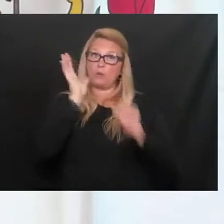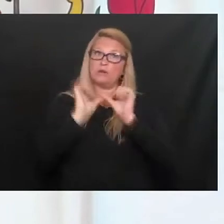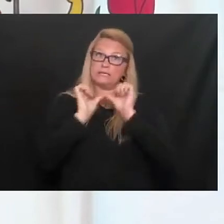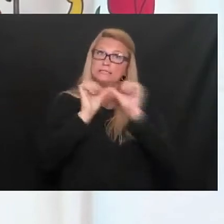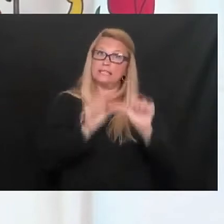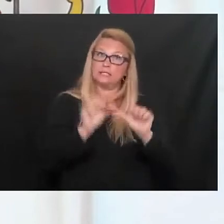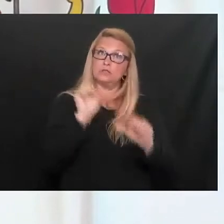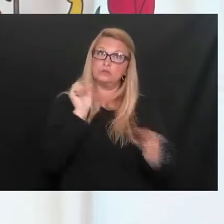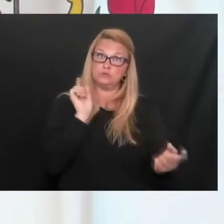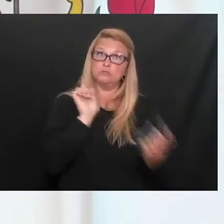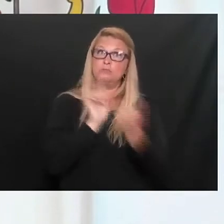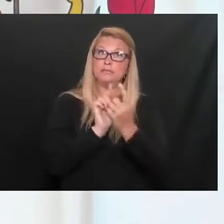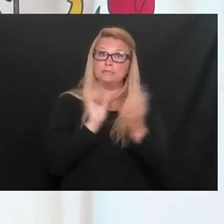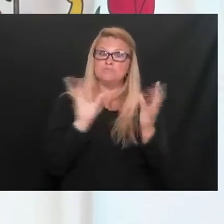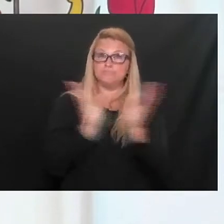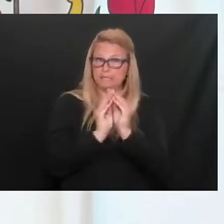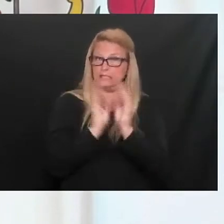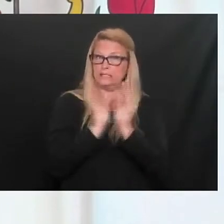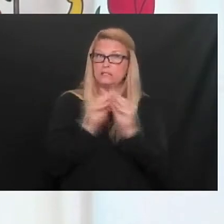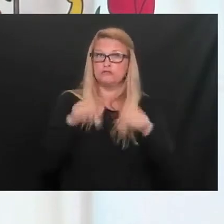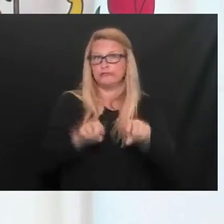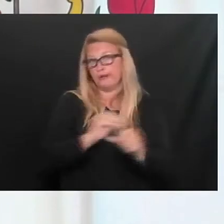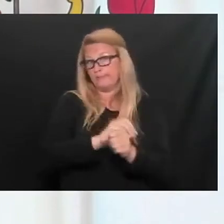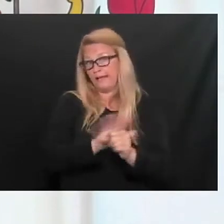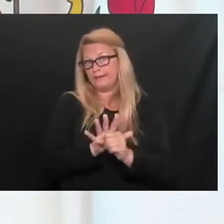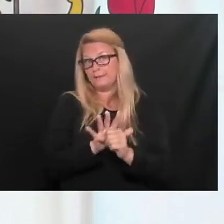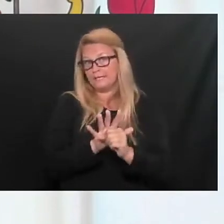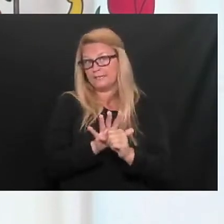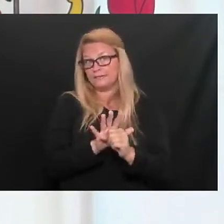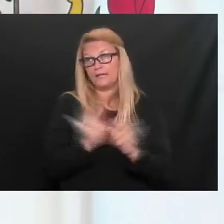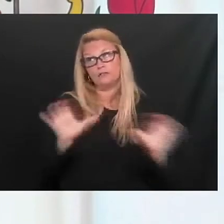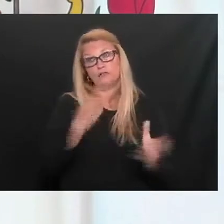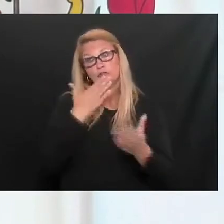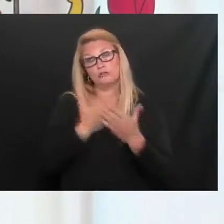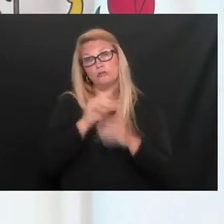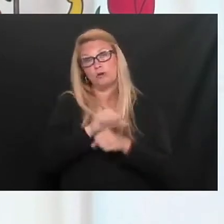and they've continued to meet right through this pandemic and do great work.